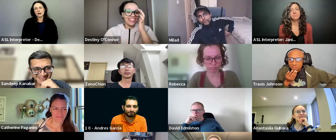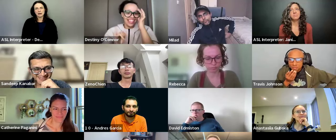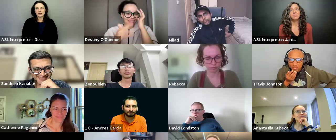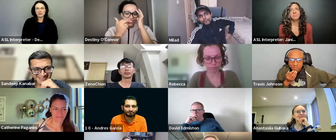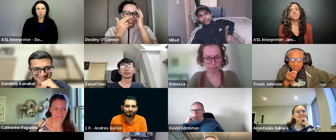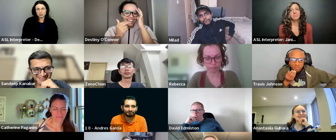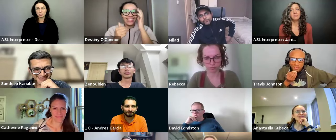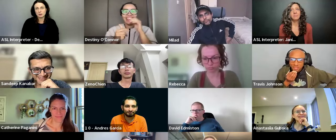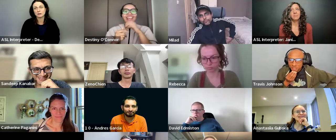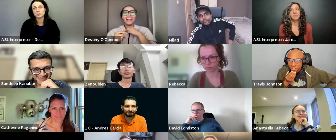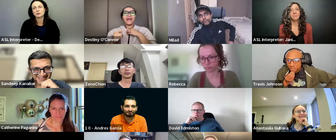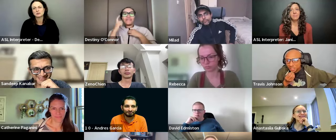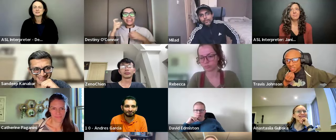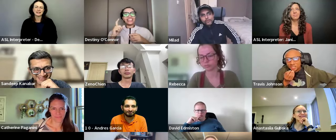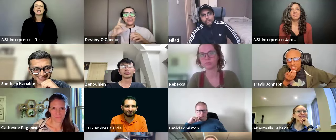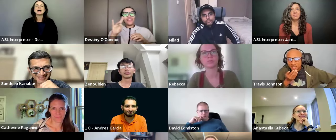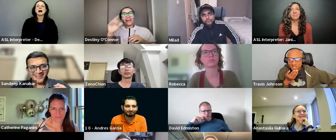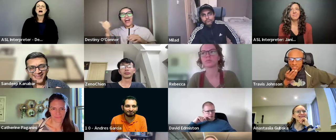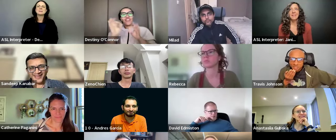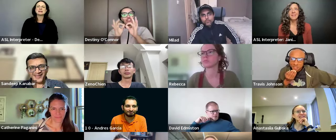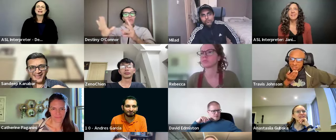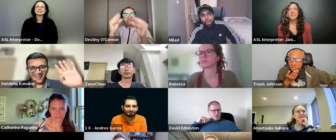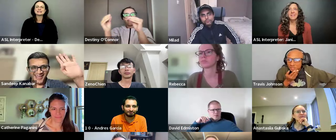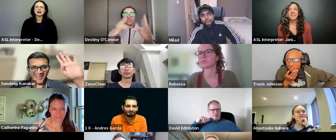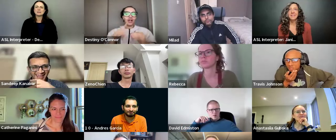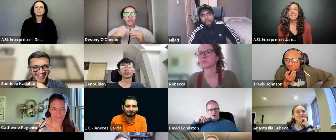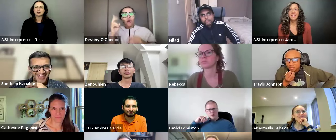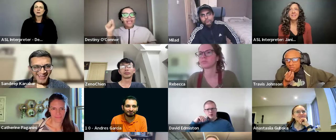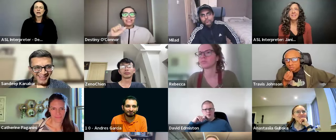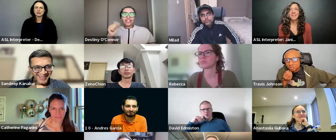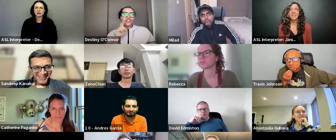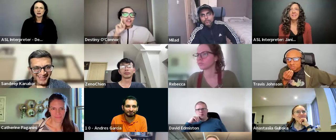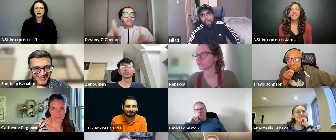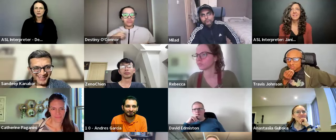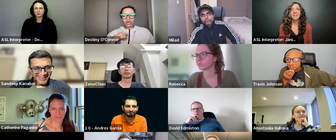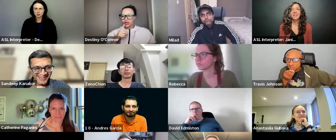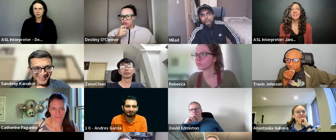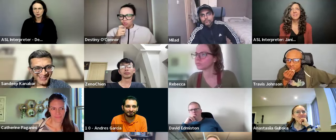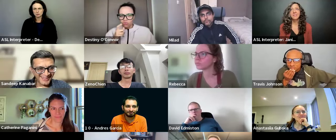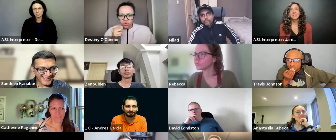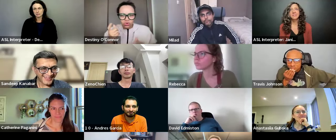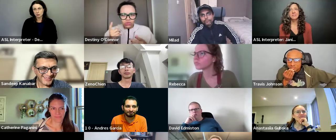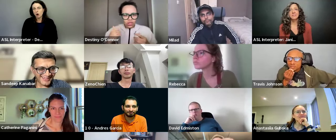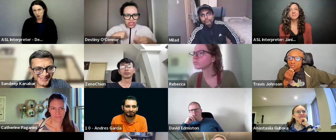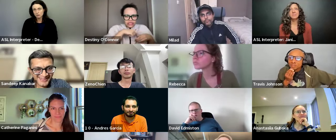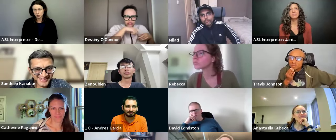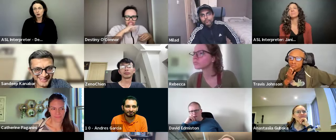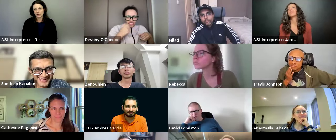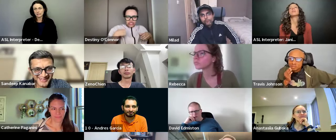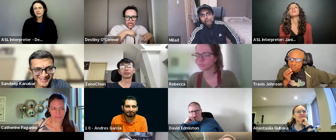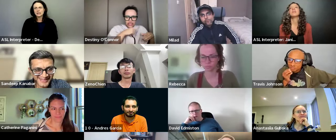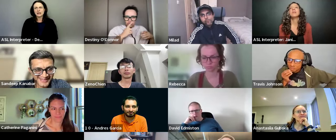really, and they were shocked by the interpreters. So it was funny. Because we had other interpreters they